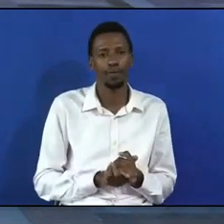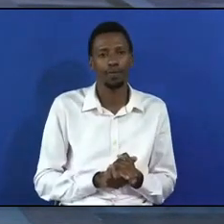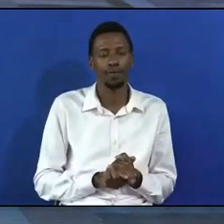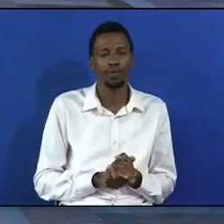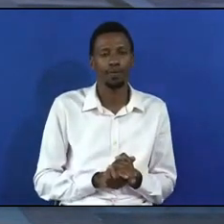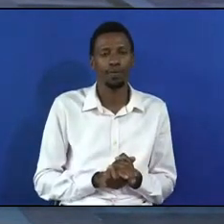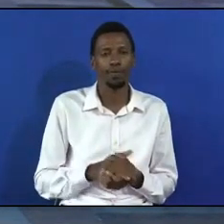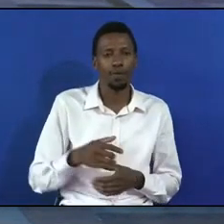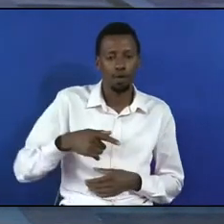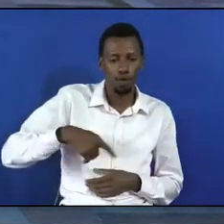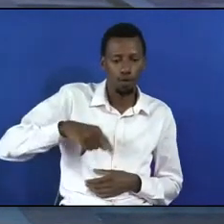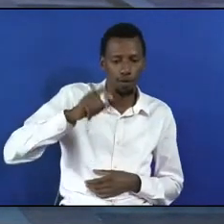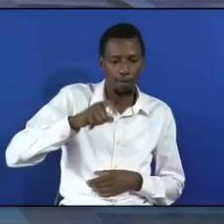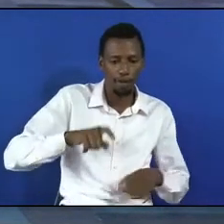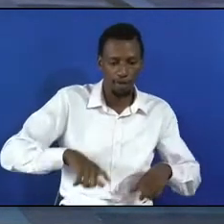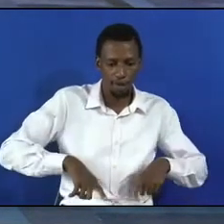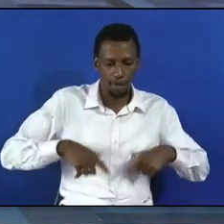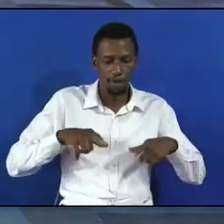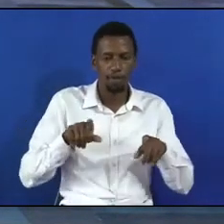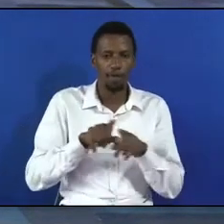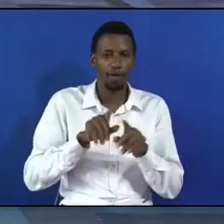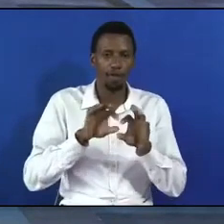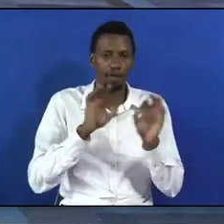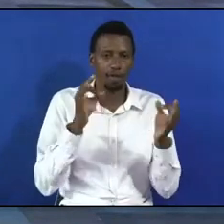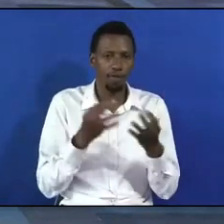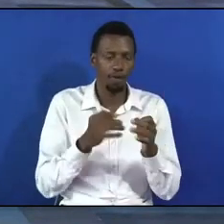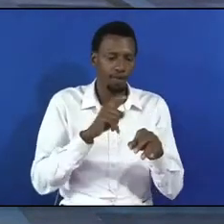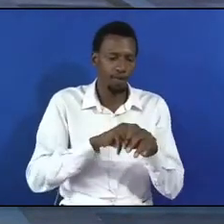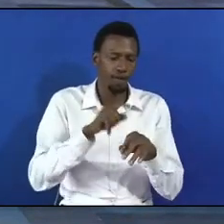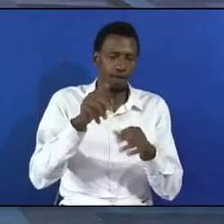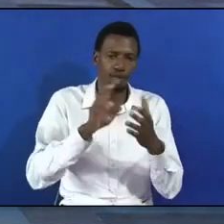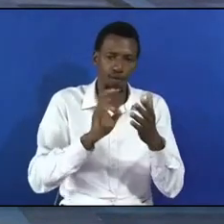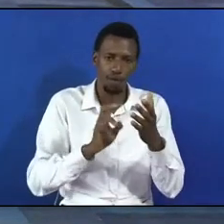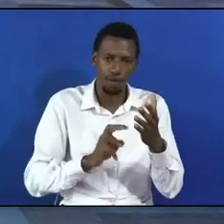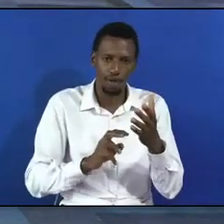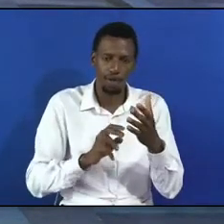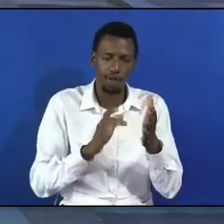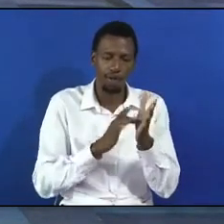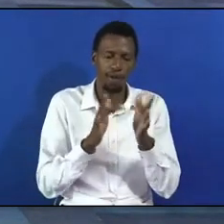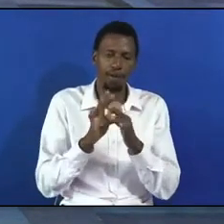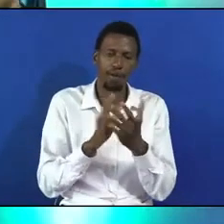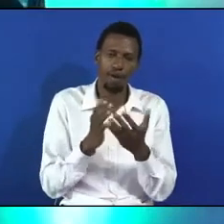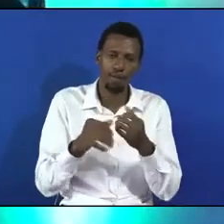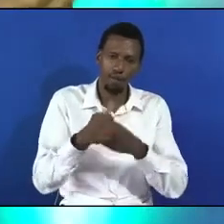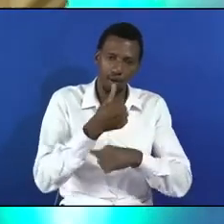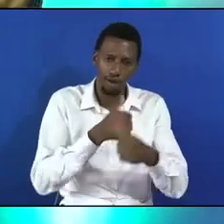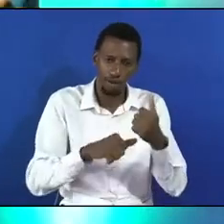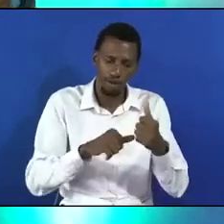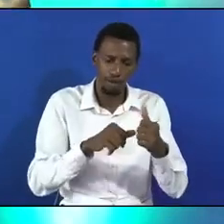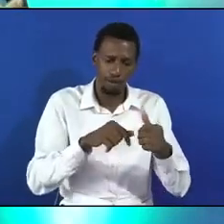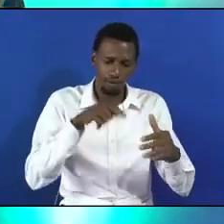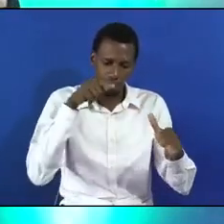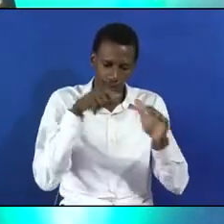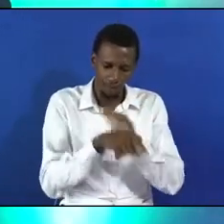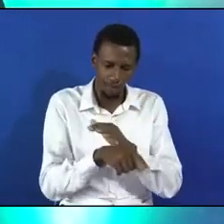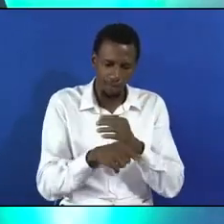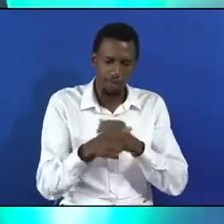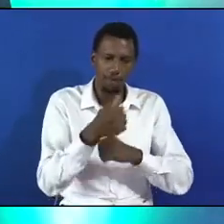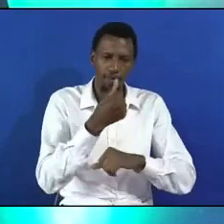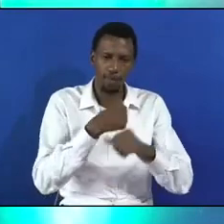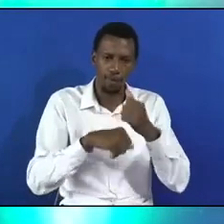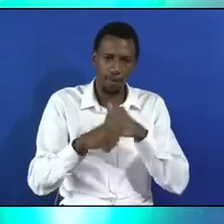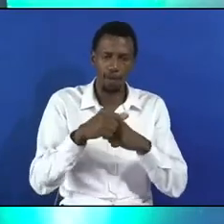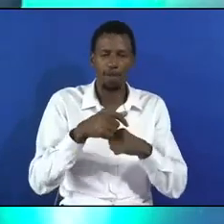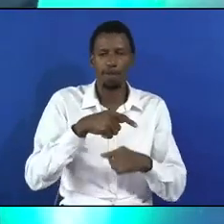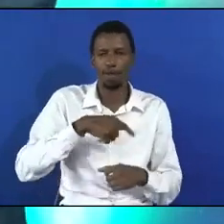We are to live as a family. When you read the book of Acts, I'm glad that when I was reading, we were going deeper into the book of Acts